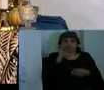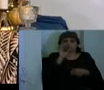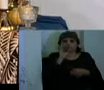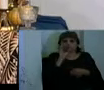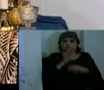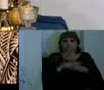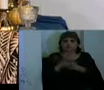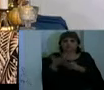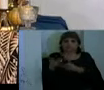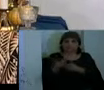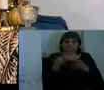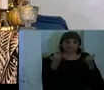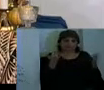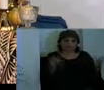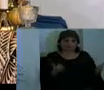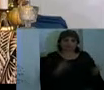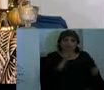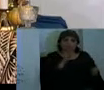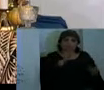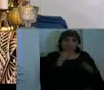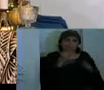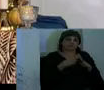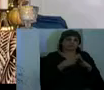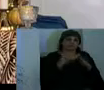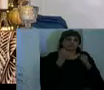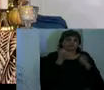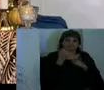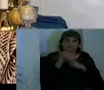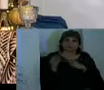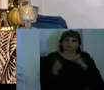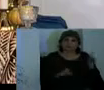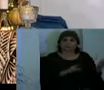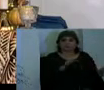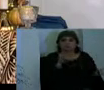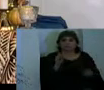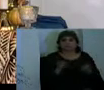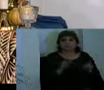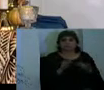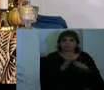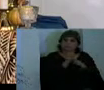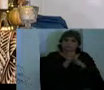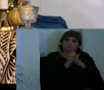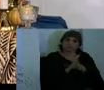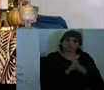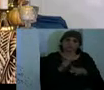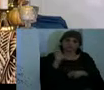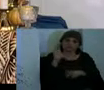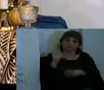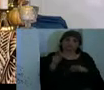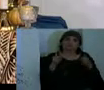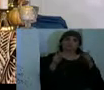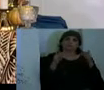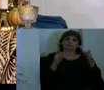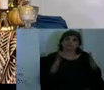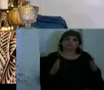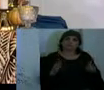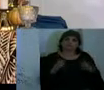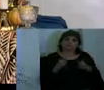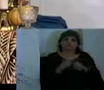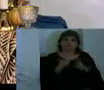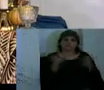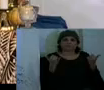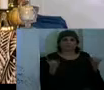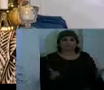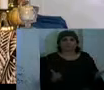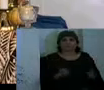We invite you right now to speak the names of any people who have led your way to today.